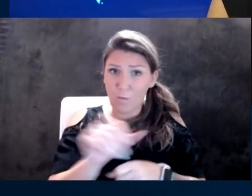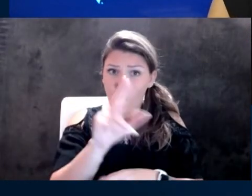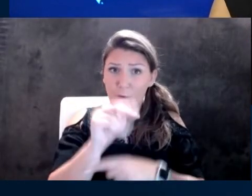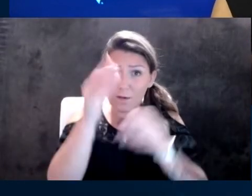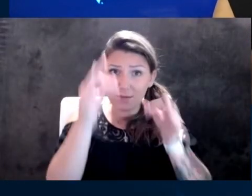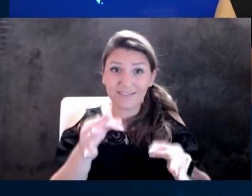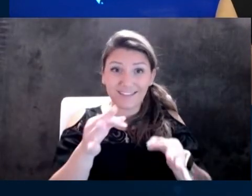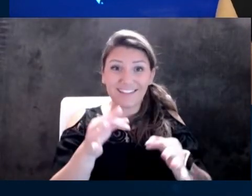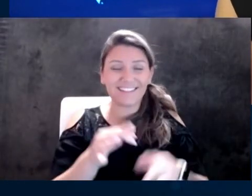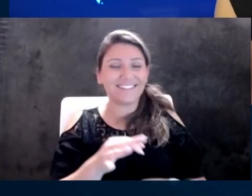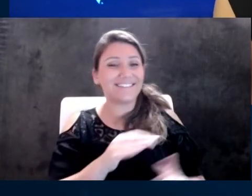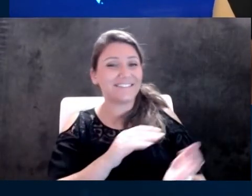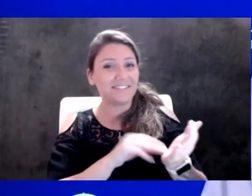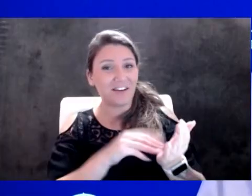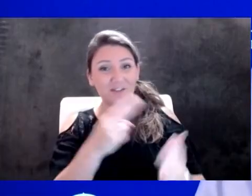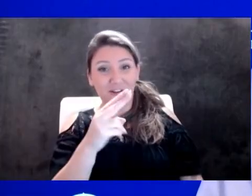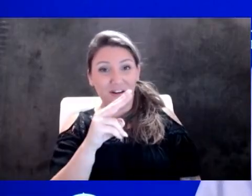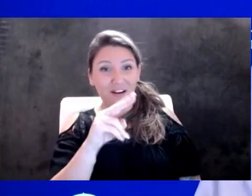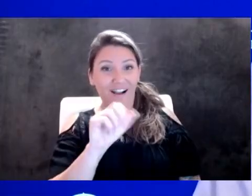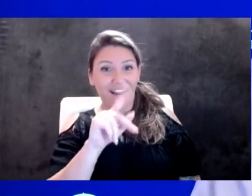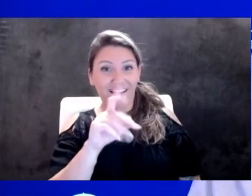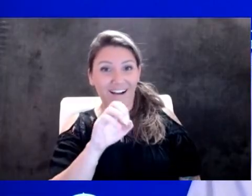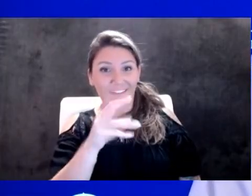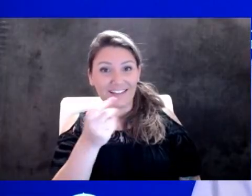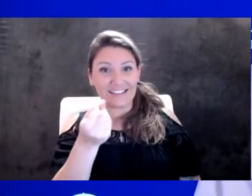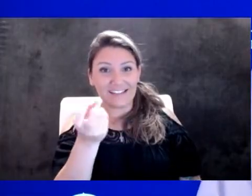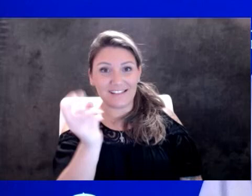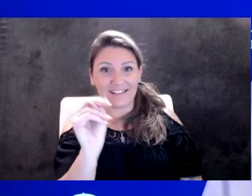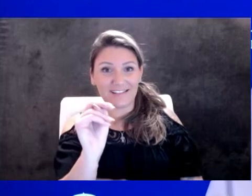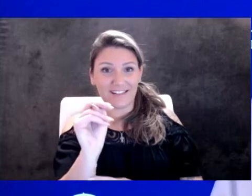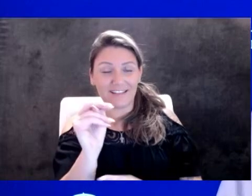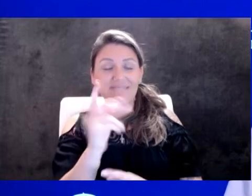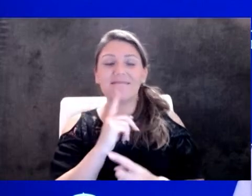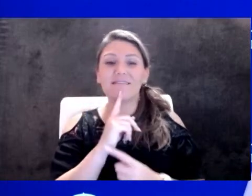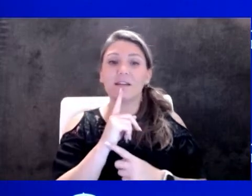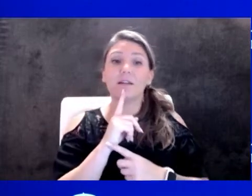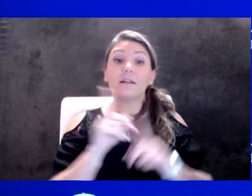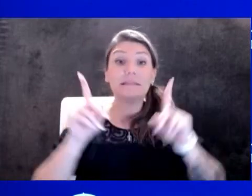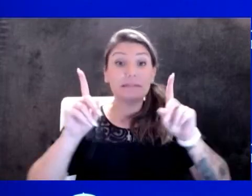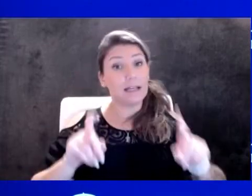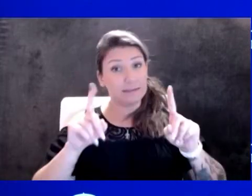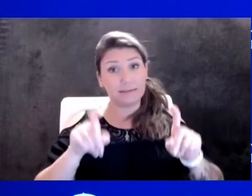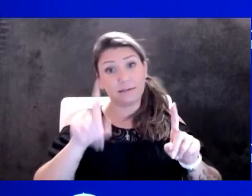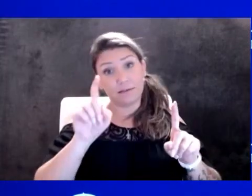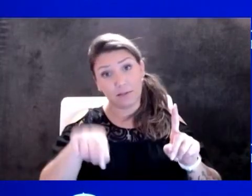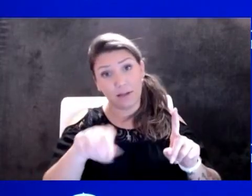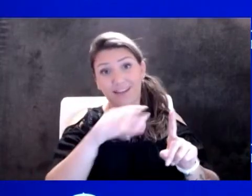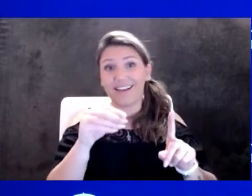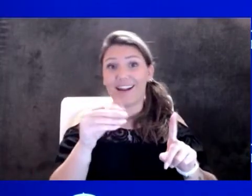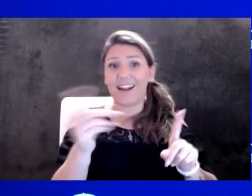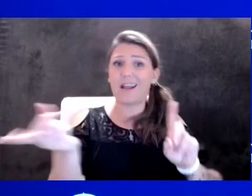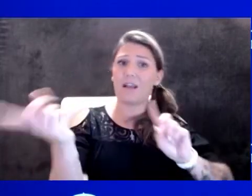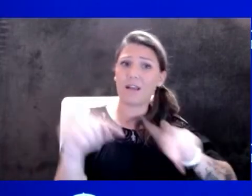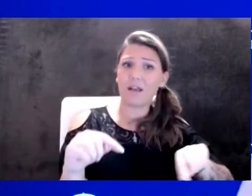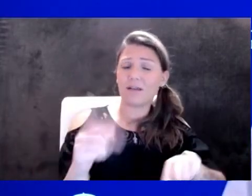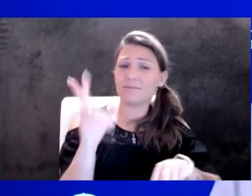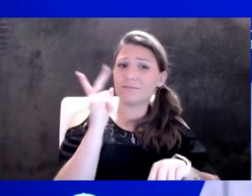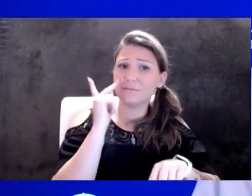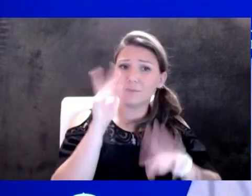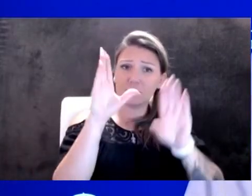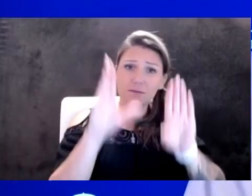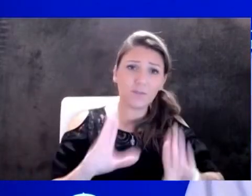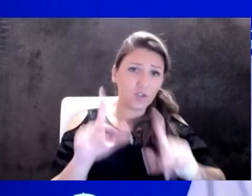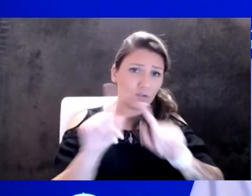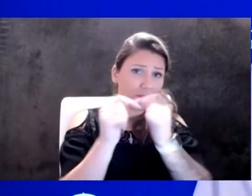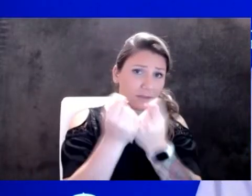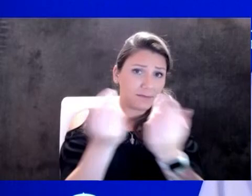final thoughts today? Yeah, definitely get screened and come see our great medical teams and oncology teams here